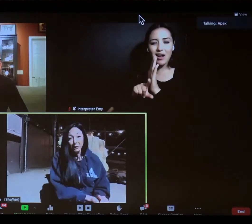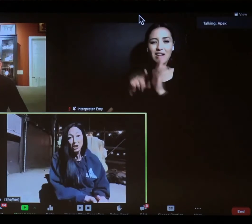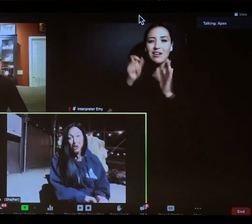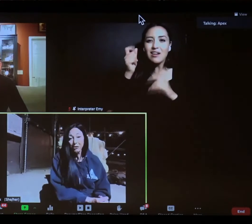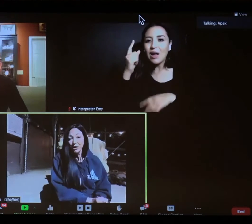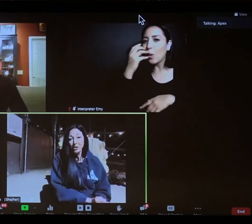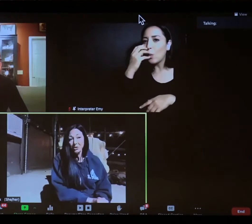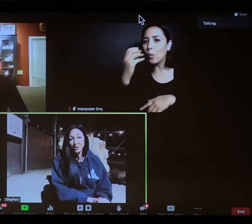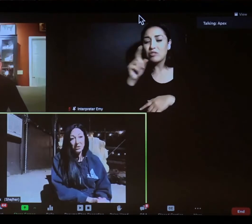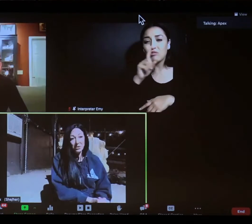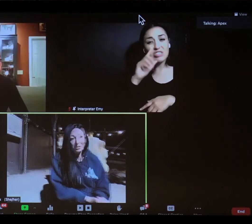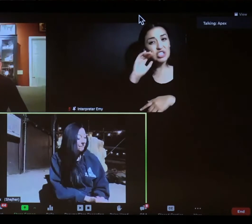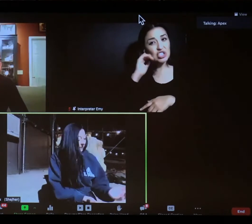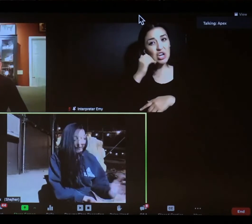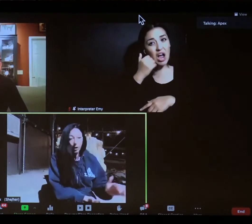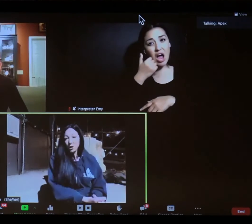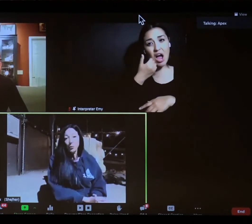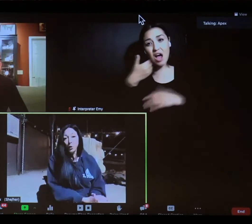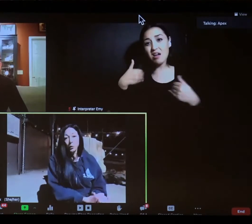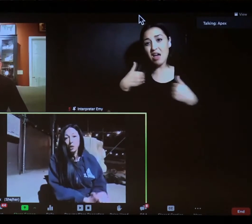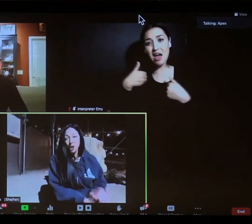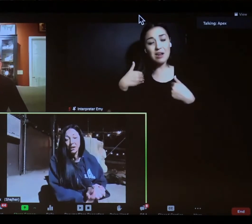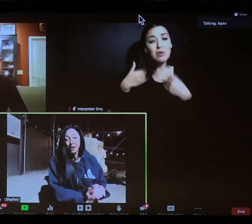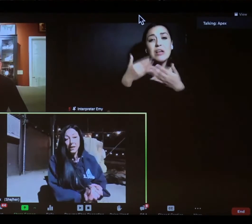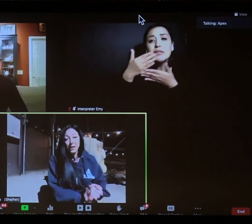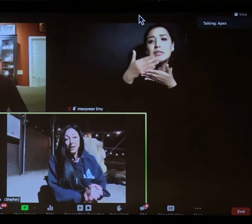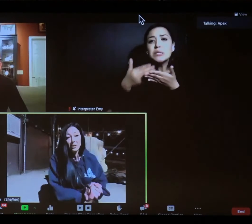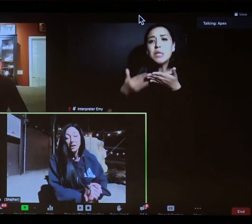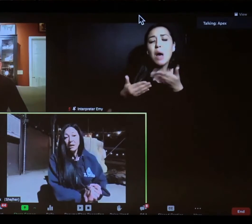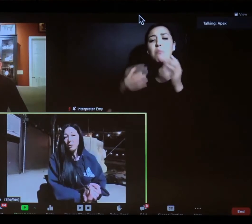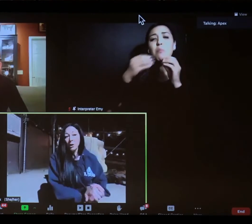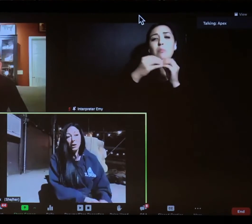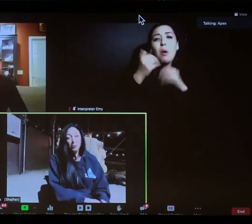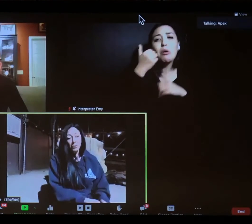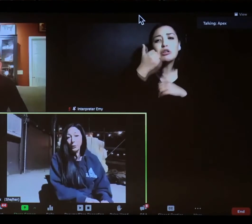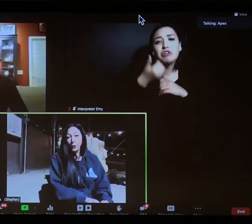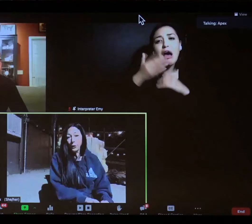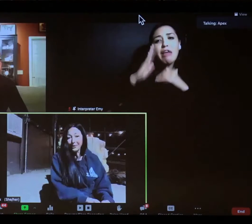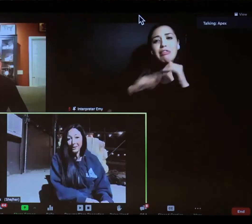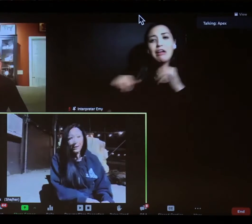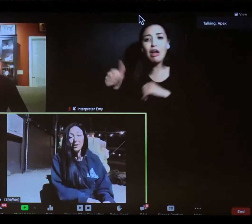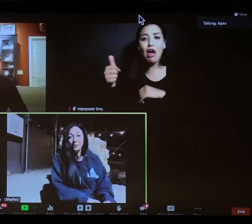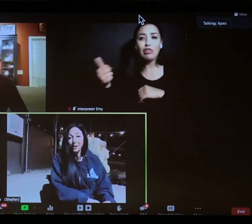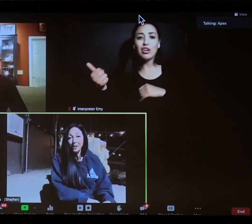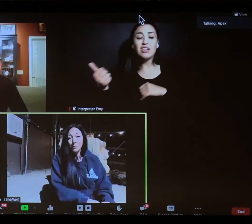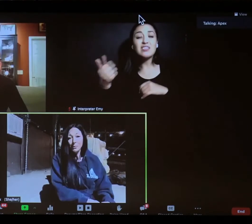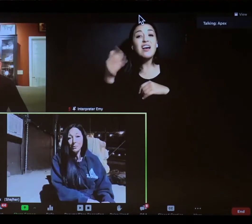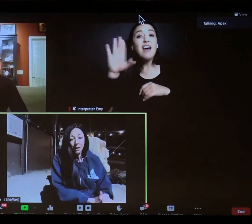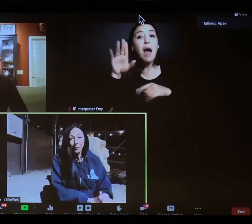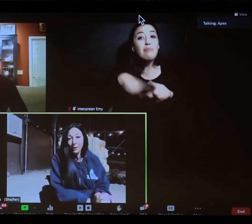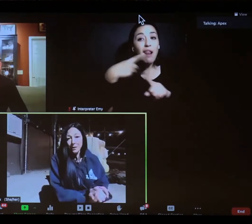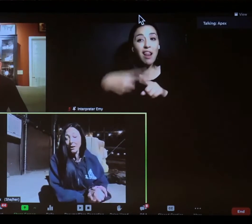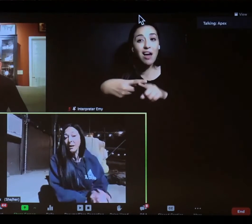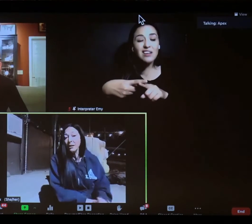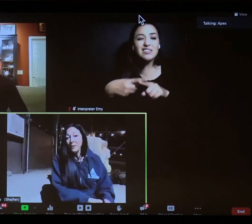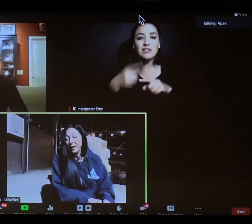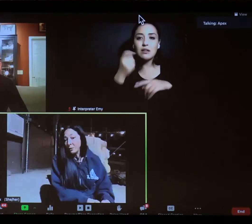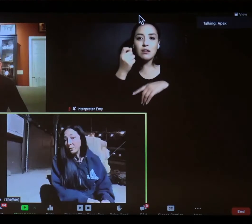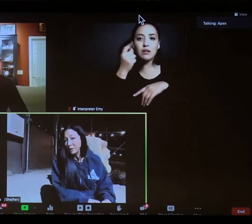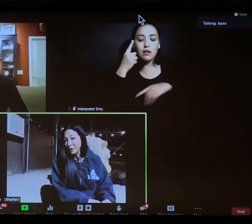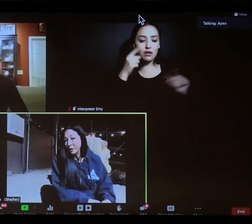shy creatures, and some are just born more shy than others. They were all bred in captivity to be exotic pets, and not all of them